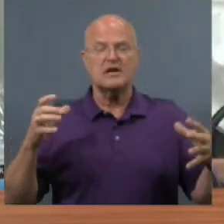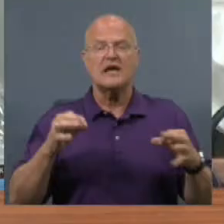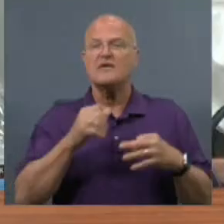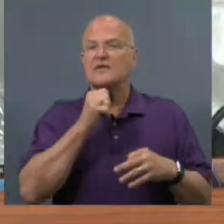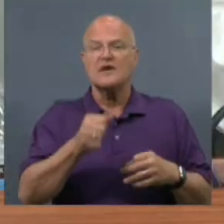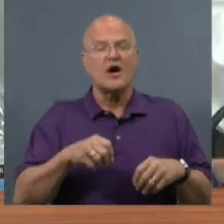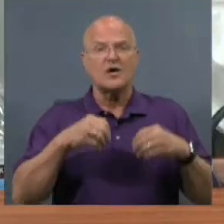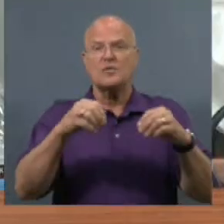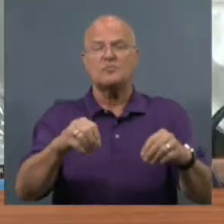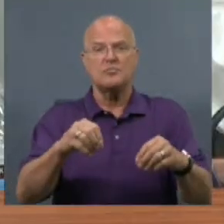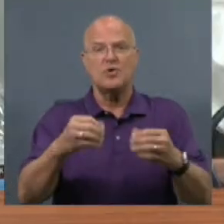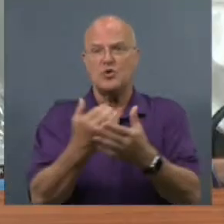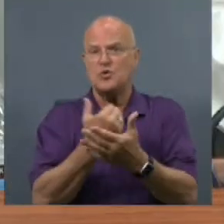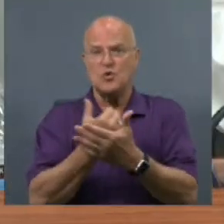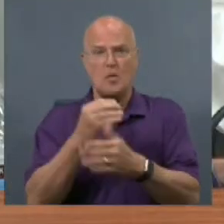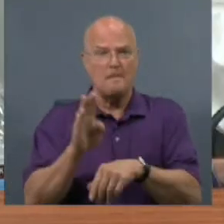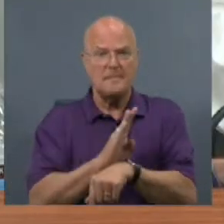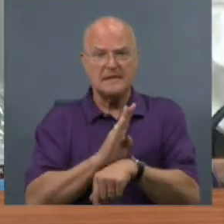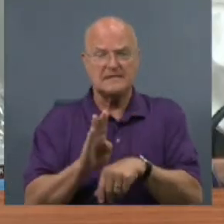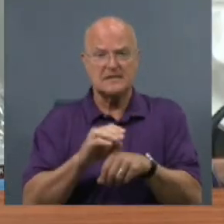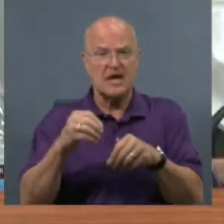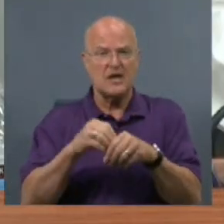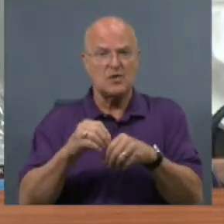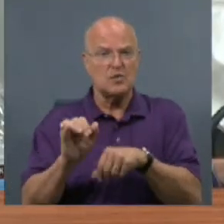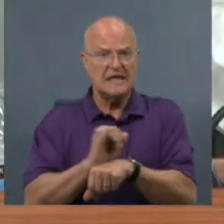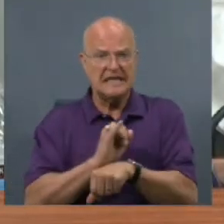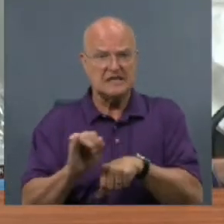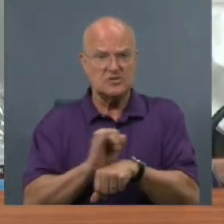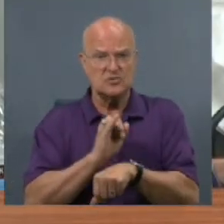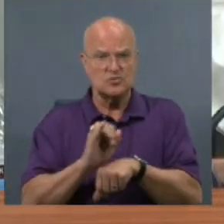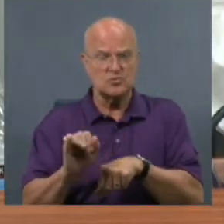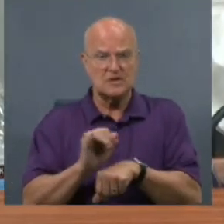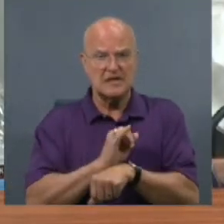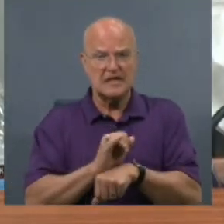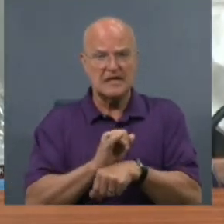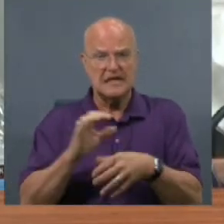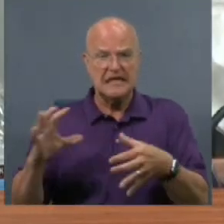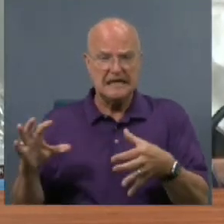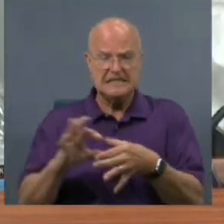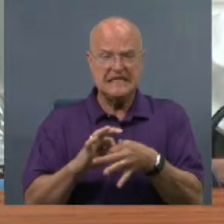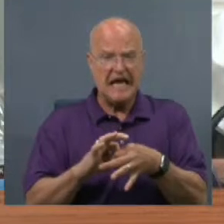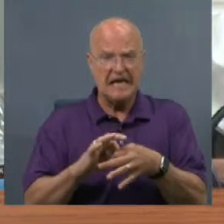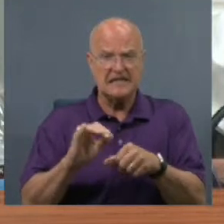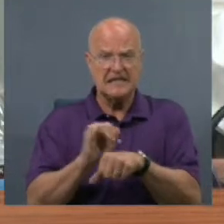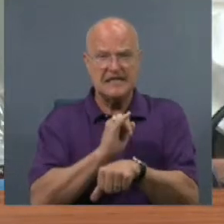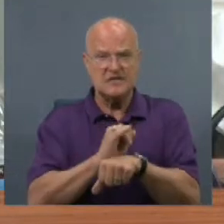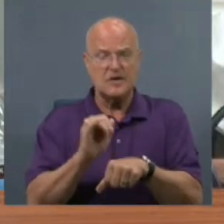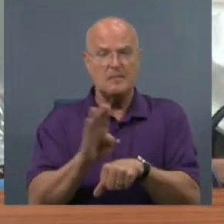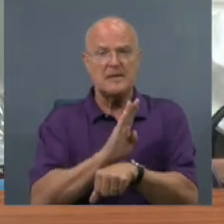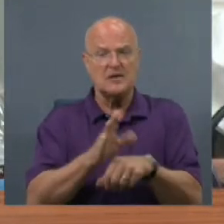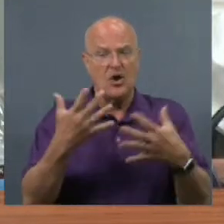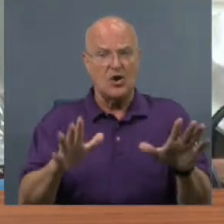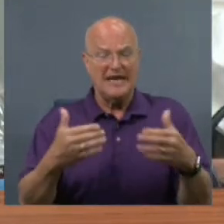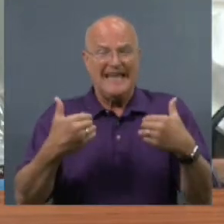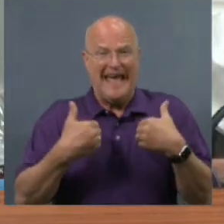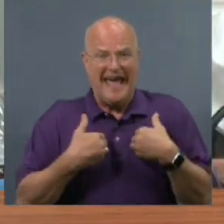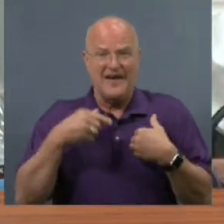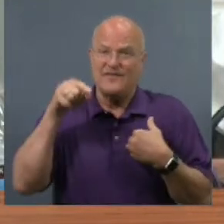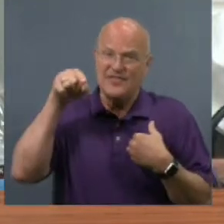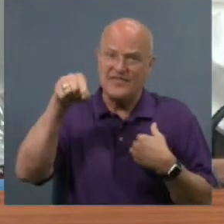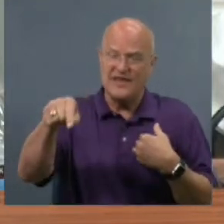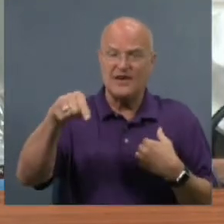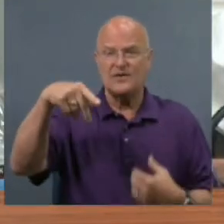if we're not going to put new business and new industry attached to the industry and business we already have at the